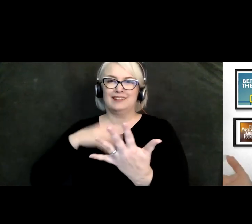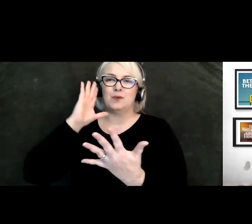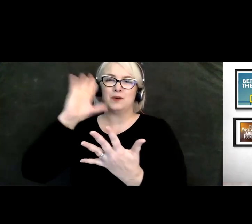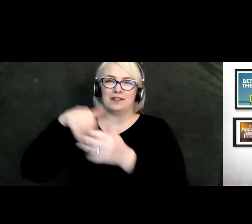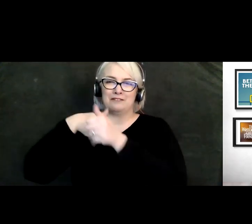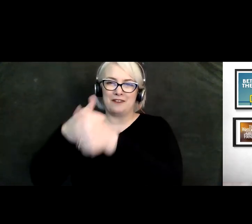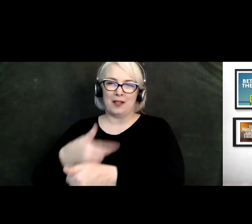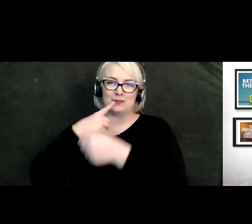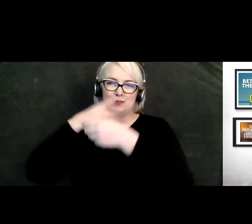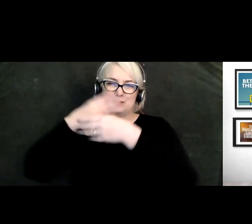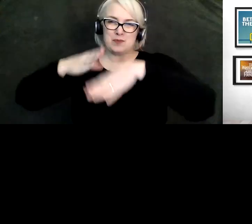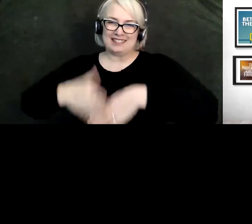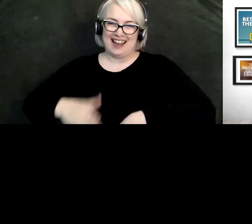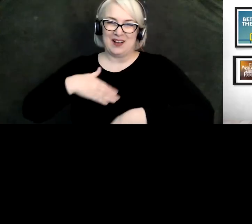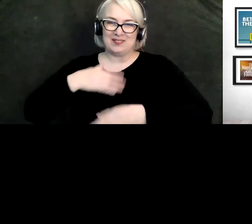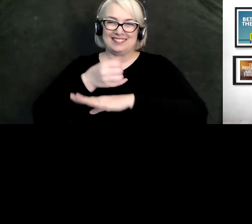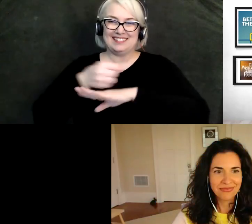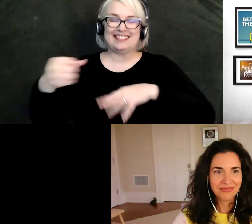Jack Schaefer.